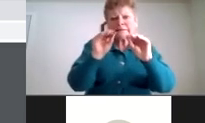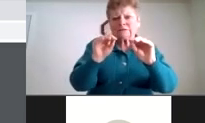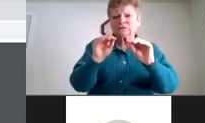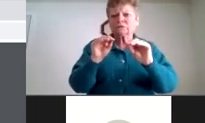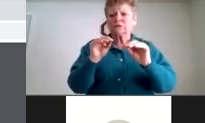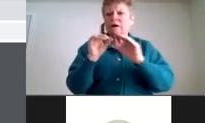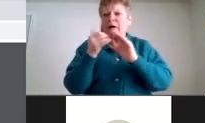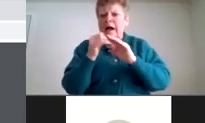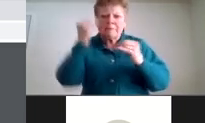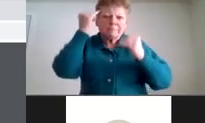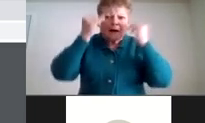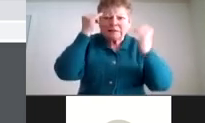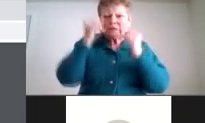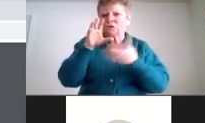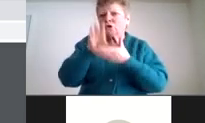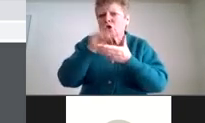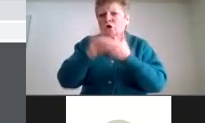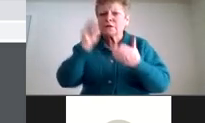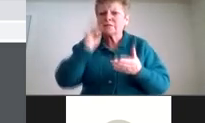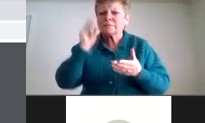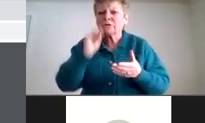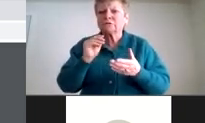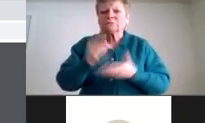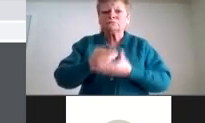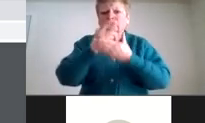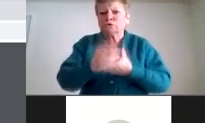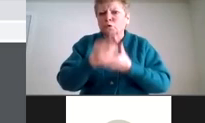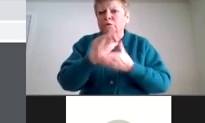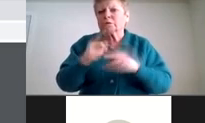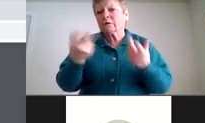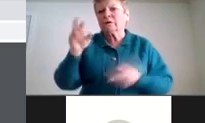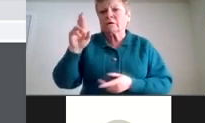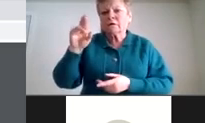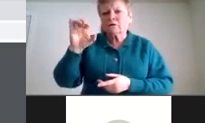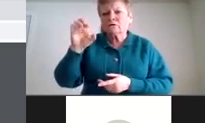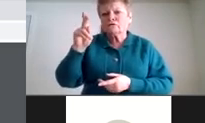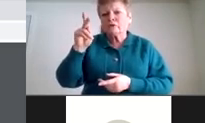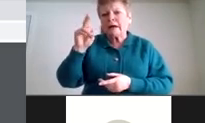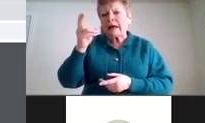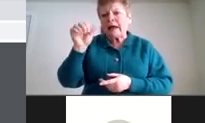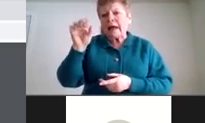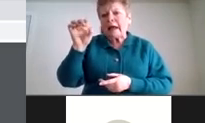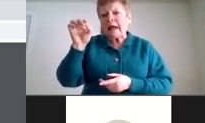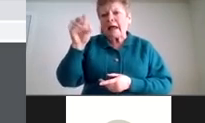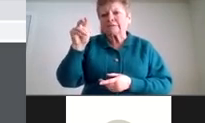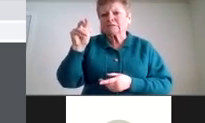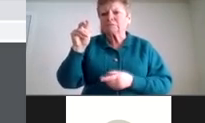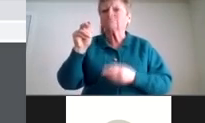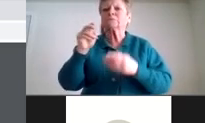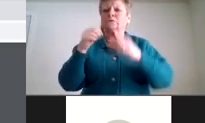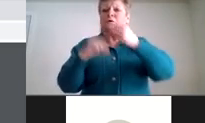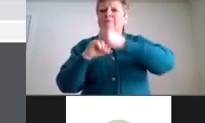can locate ideas for learning experiences in resources such as the Rick Hansen Foundation school program toolkit. And so if